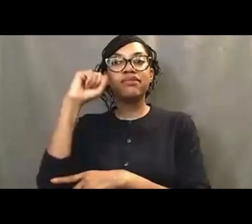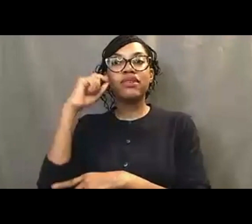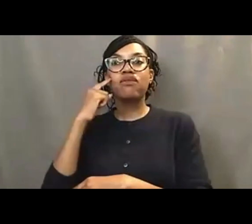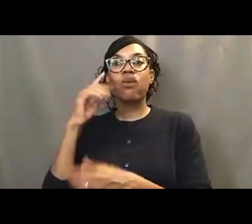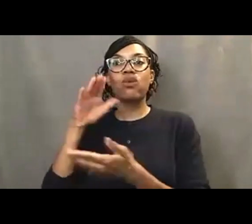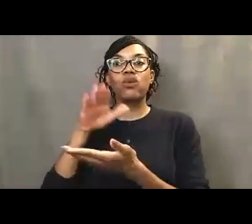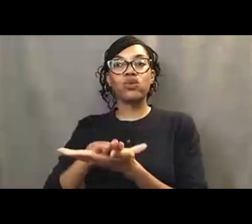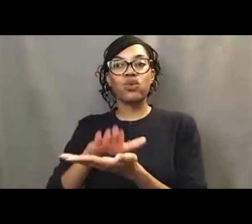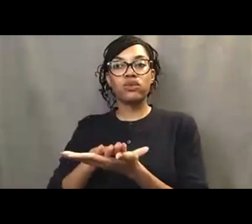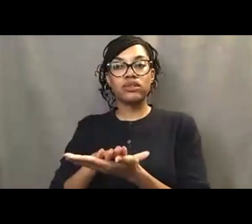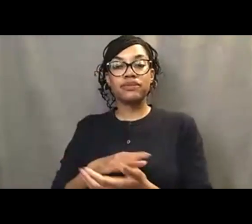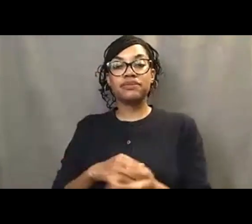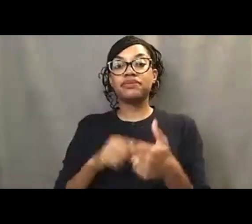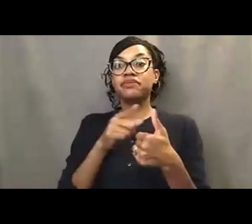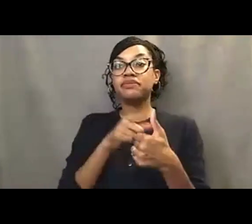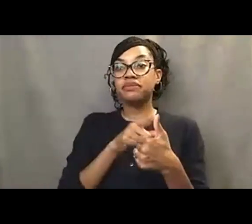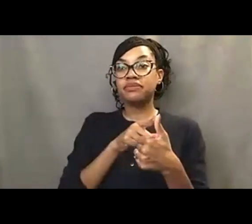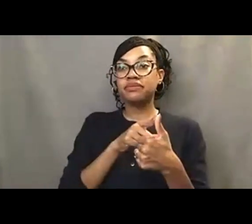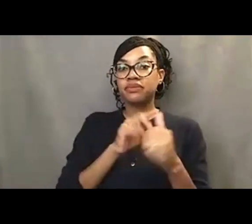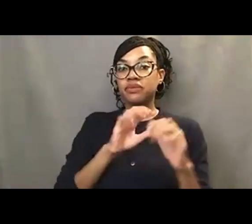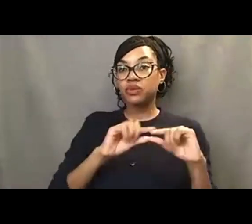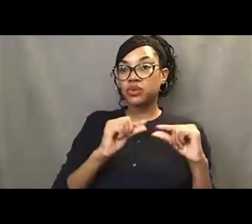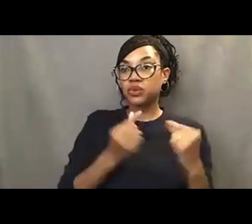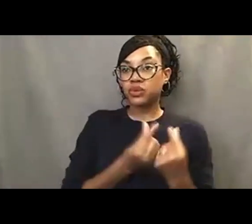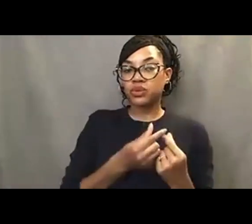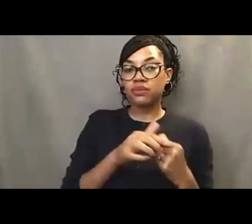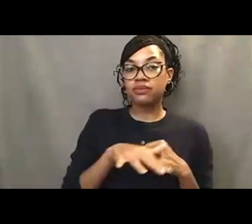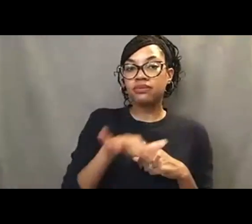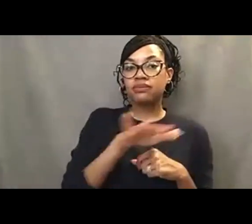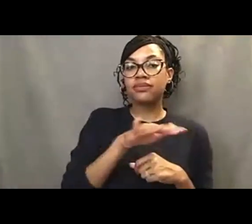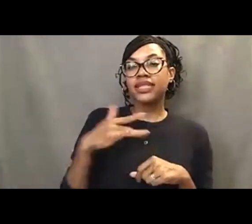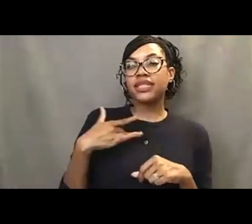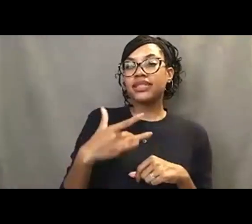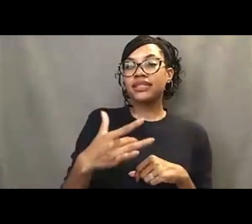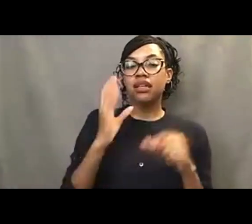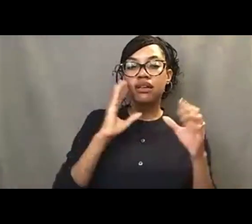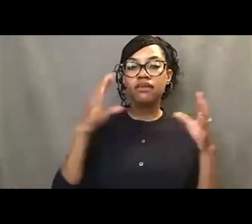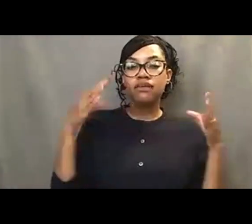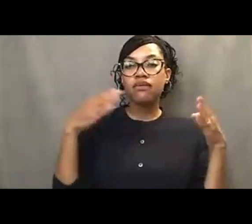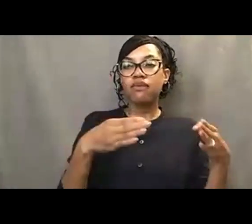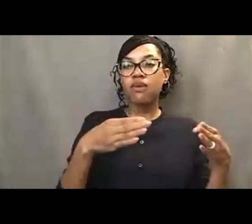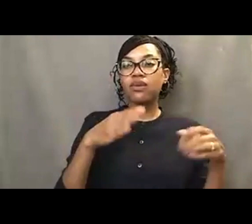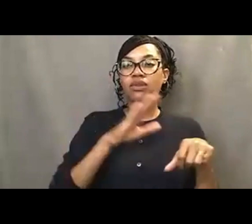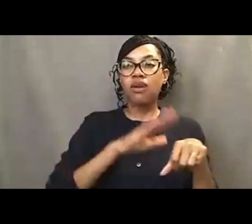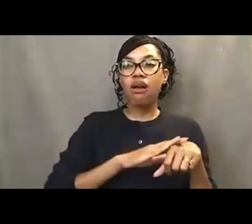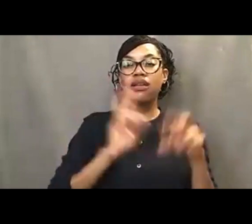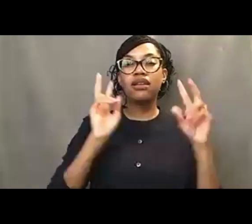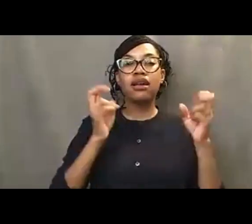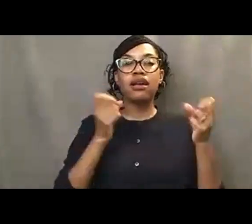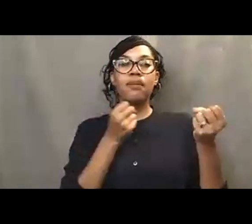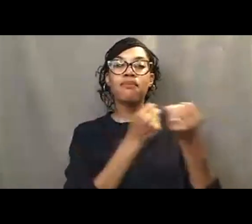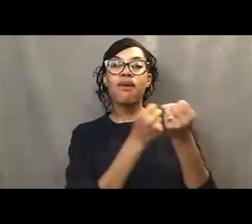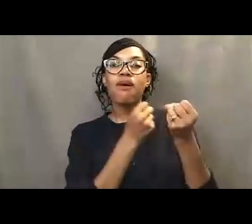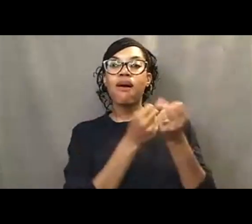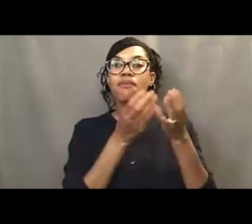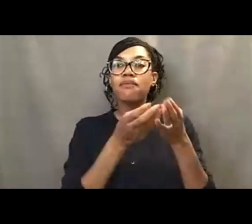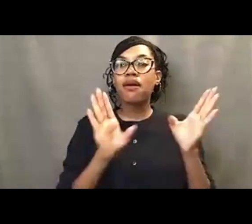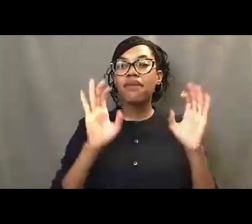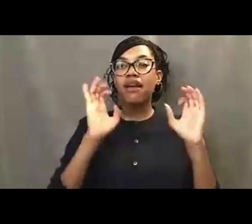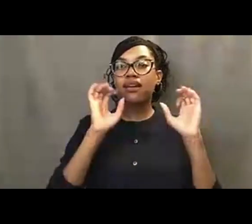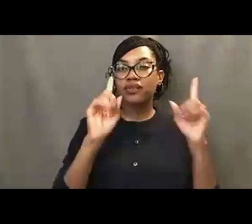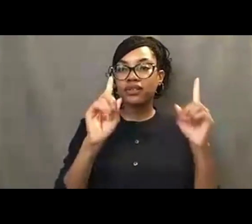who are organizing around being very pro-public education. So for